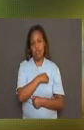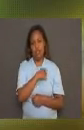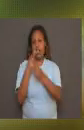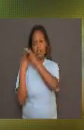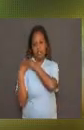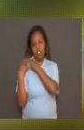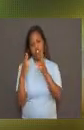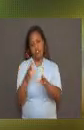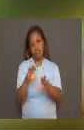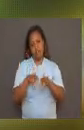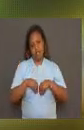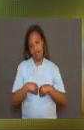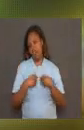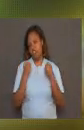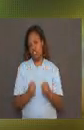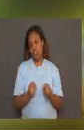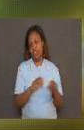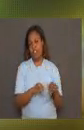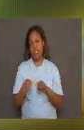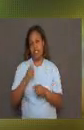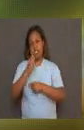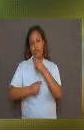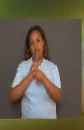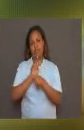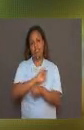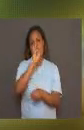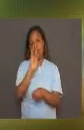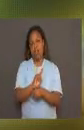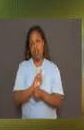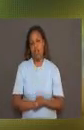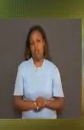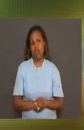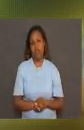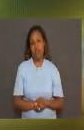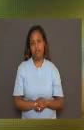our responsibilities as global citizens.